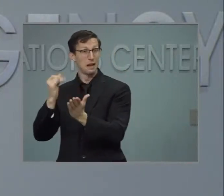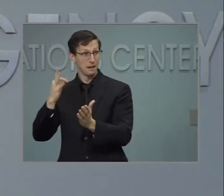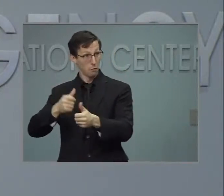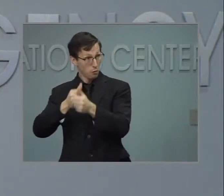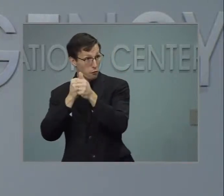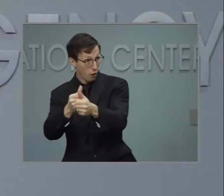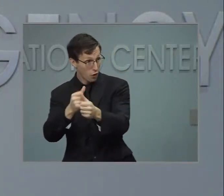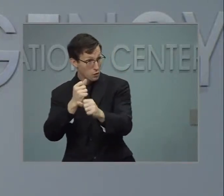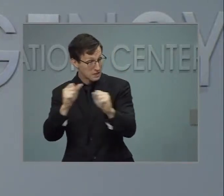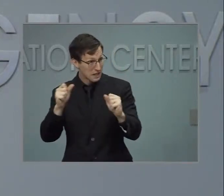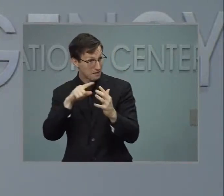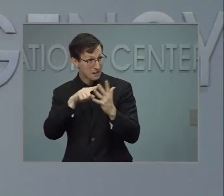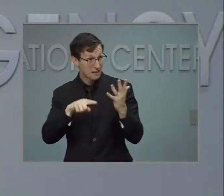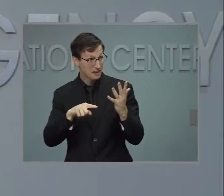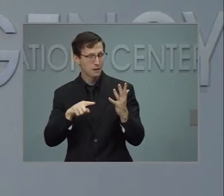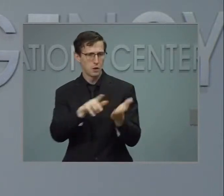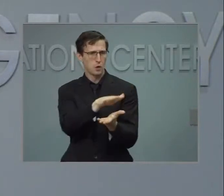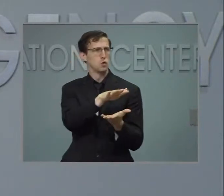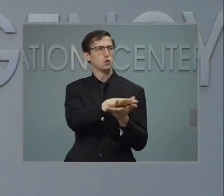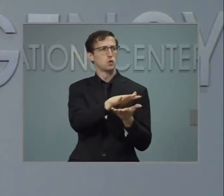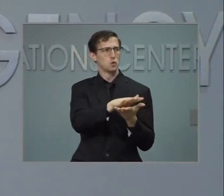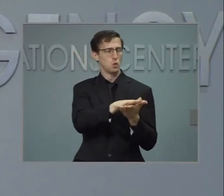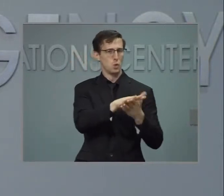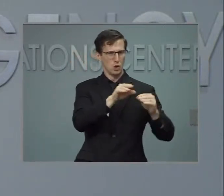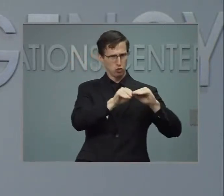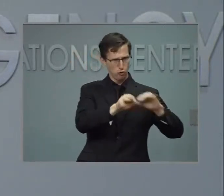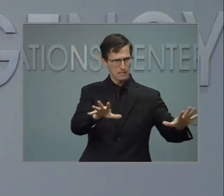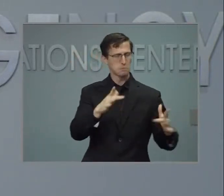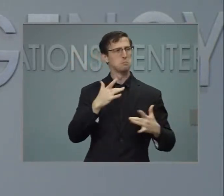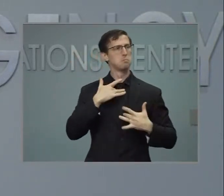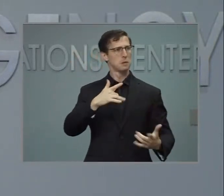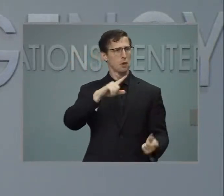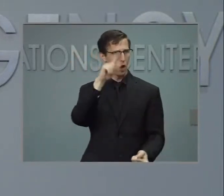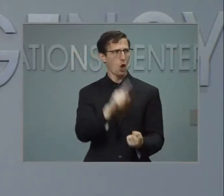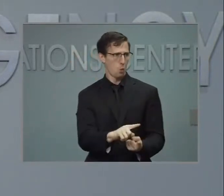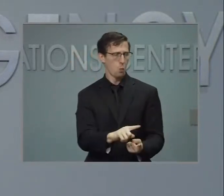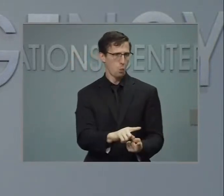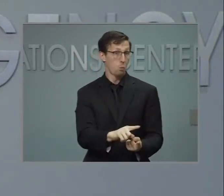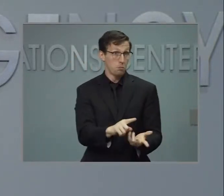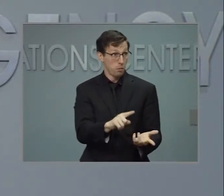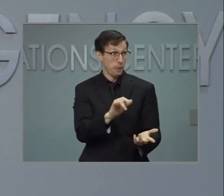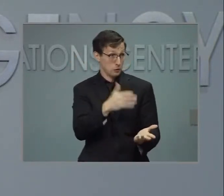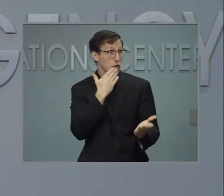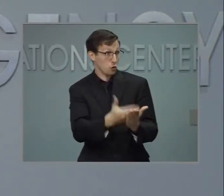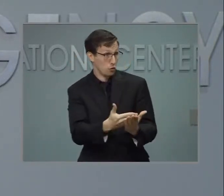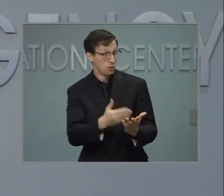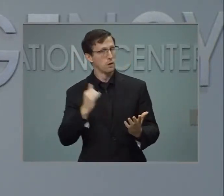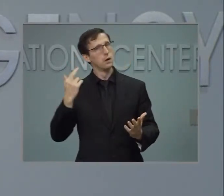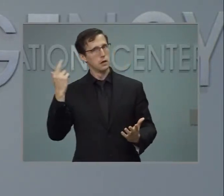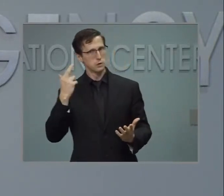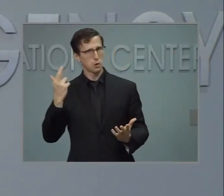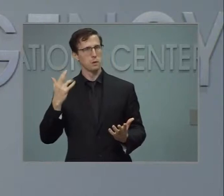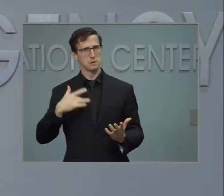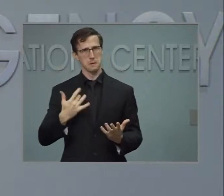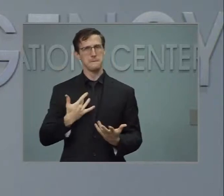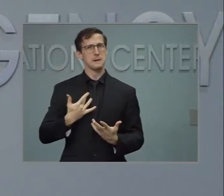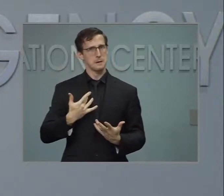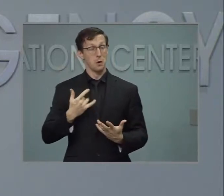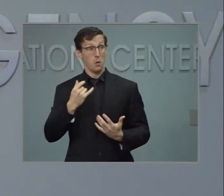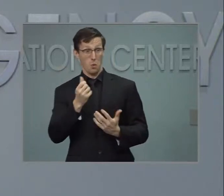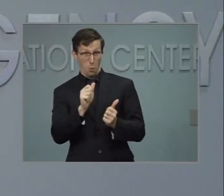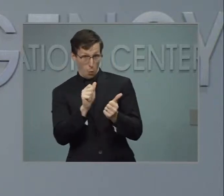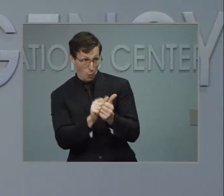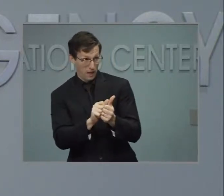our schools are very low transmission spaces, which is good. It's why we want to encourage in-person school. We think it's